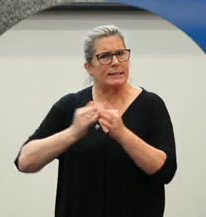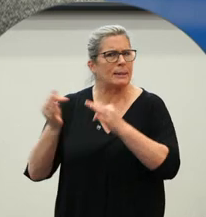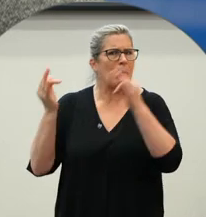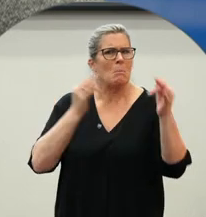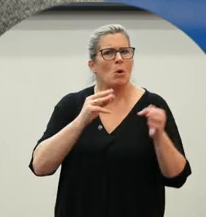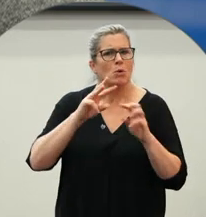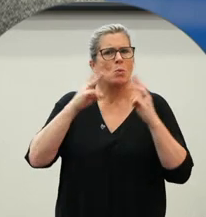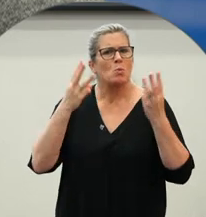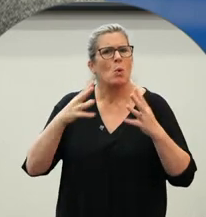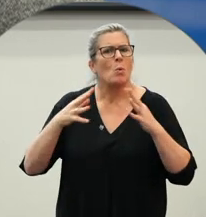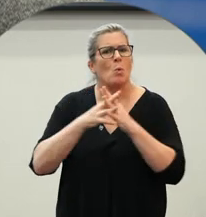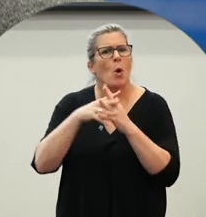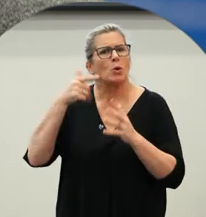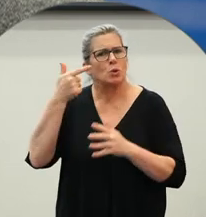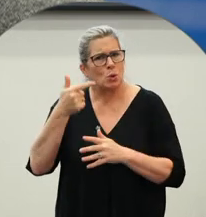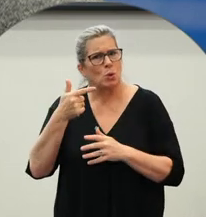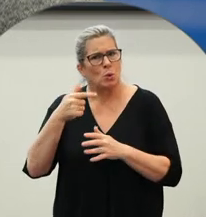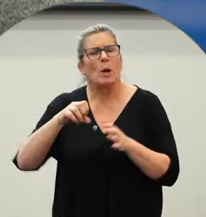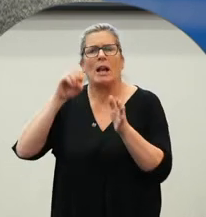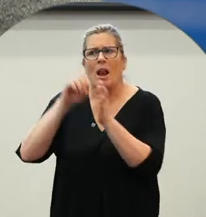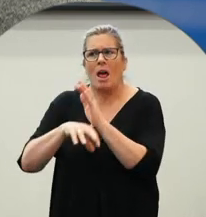And he'd lost those big rallies.